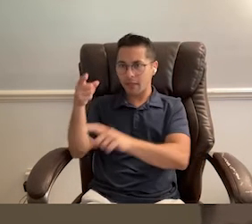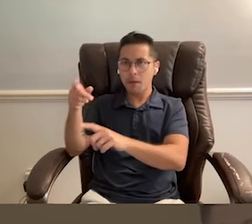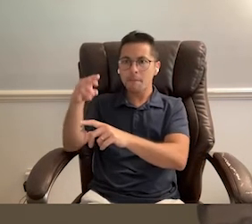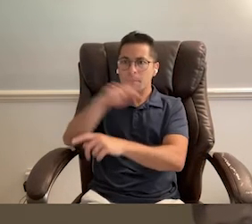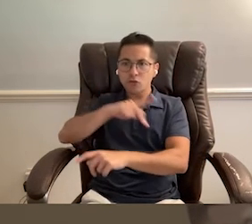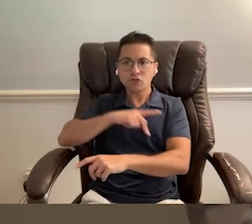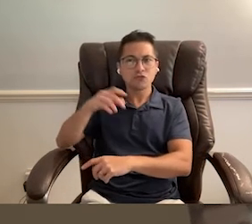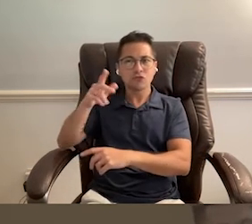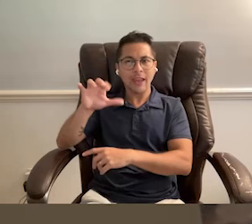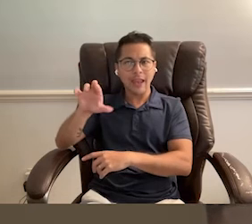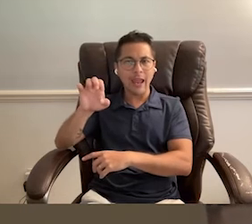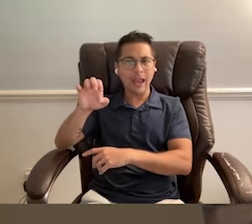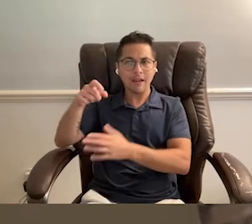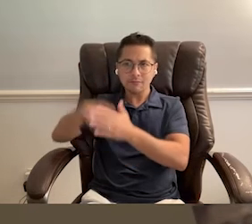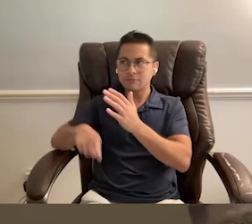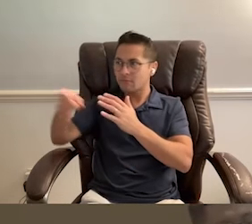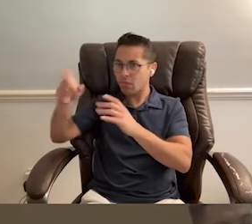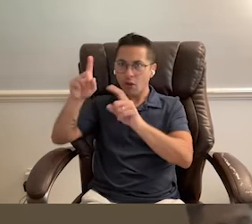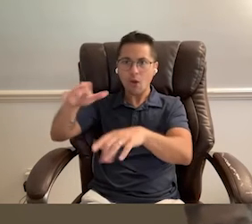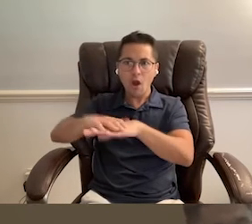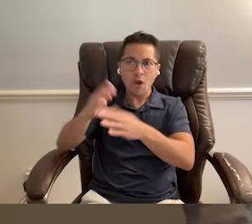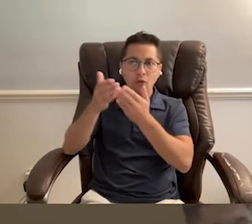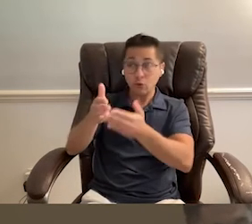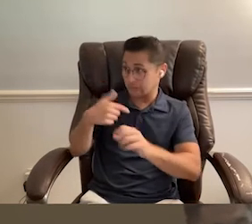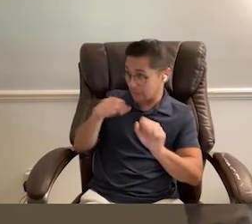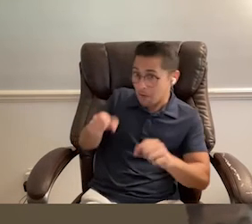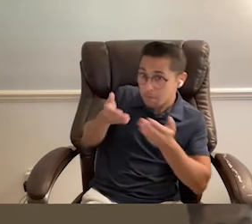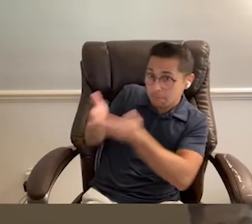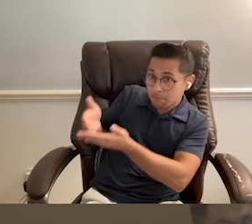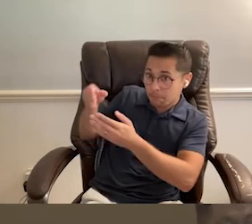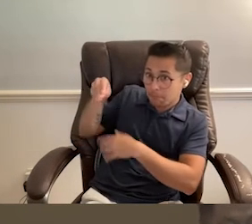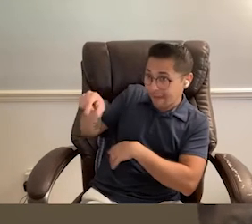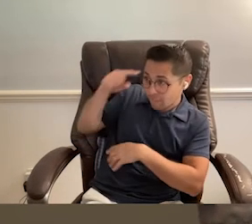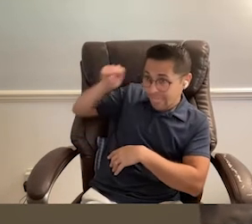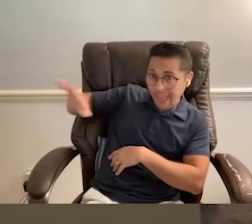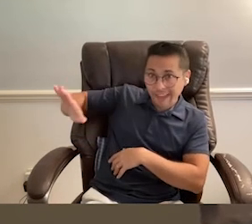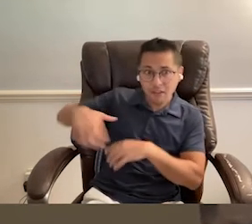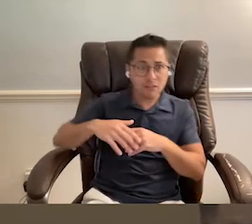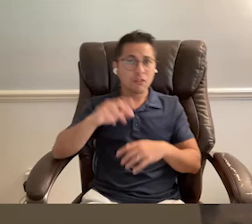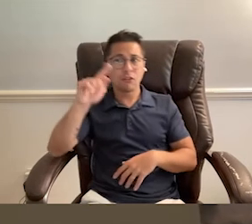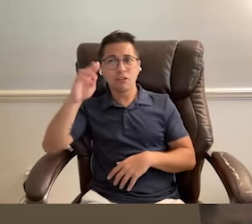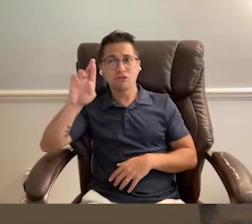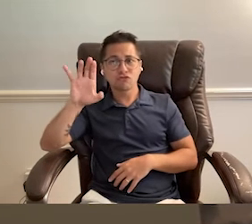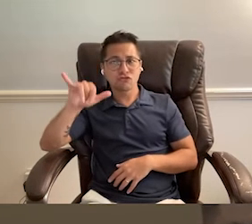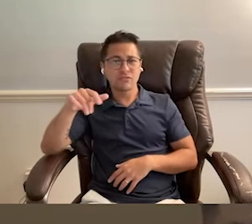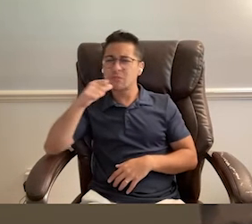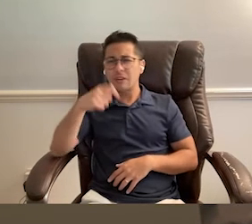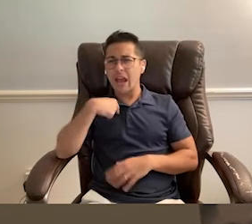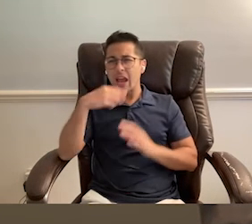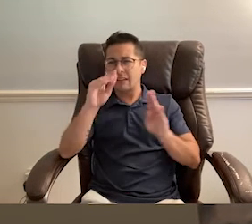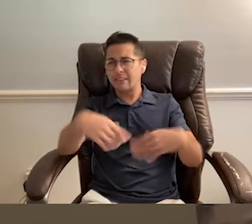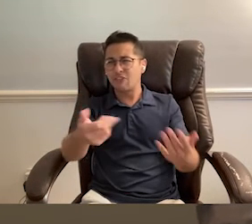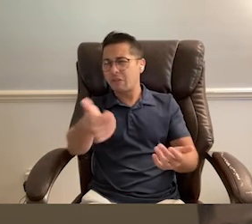on a cruise, and can I pay for theirs? And all kinds of questions. And the Treasury is like, well, we're not going to give you any more guidance, but